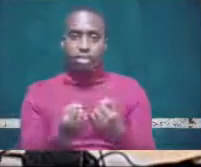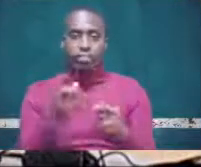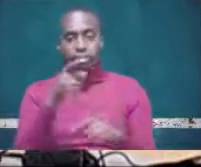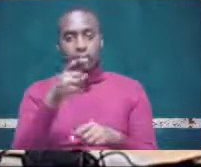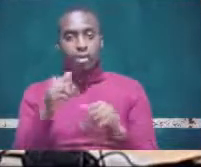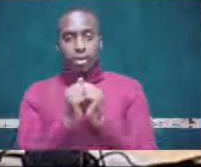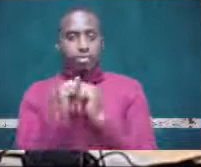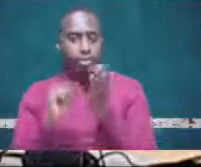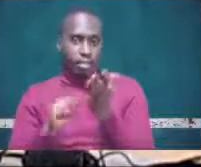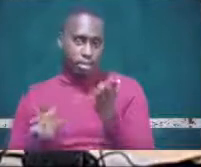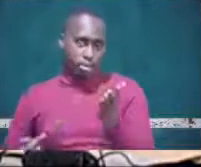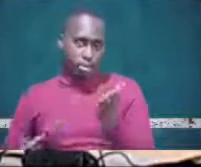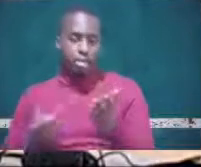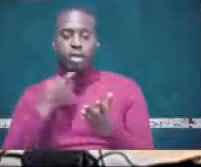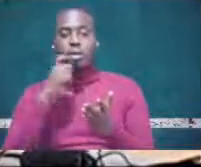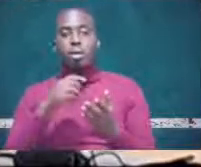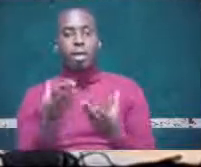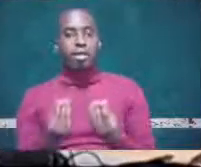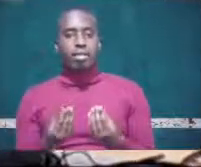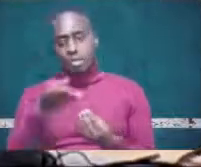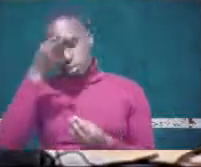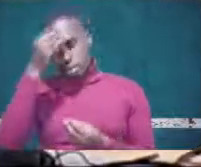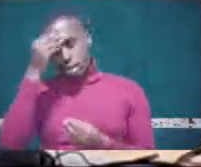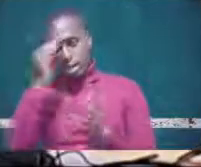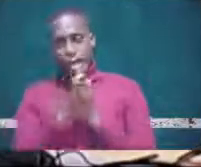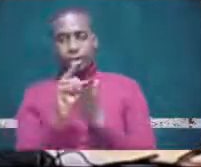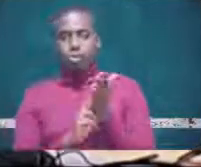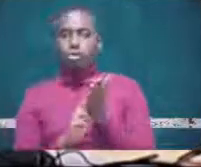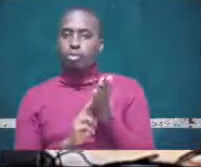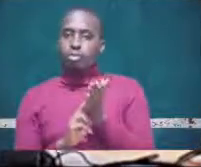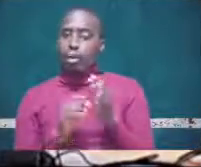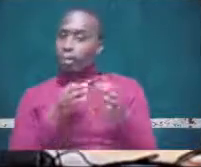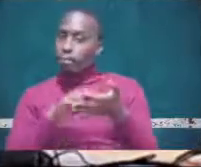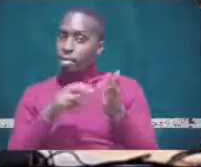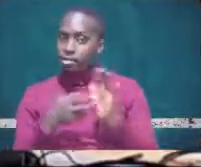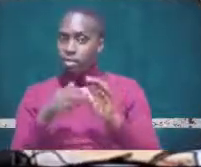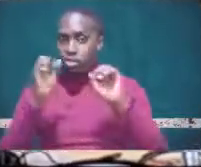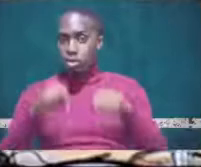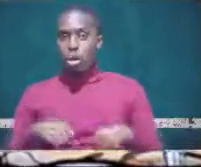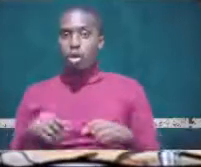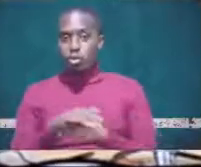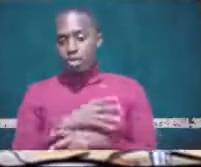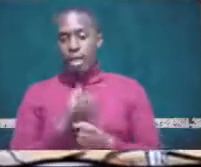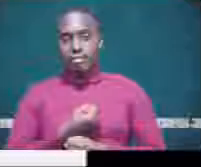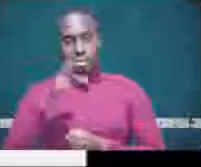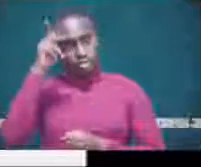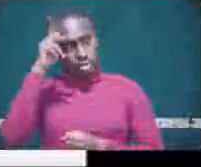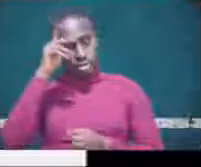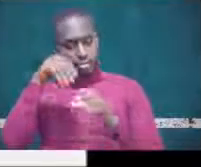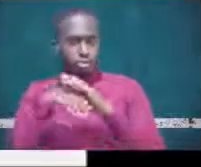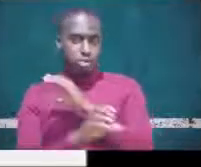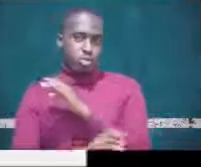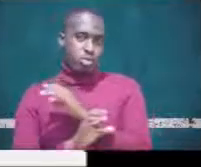technological, it should be easy to learn and adopt, meaning that it should accommodate the skills within the